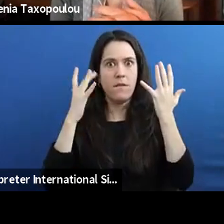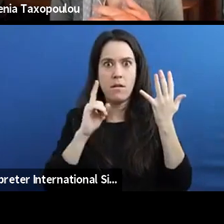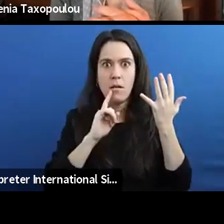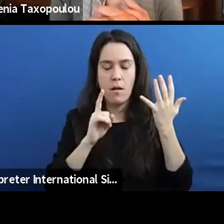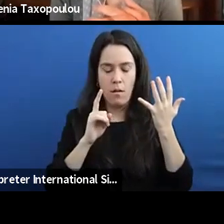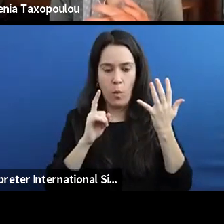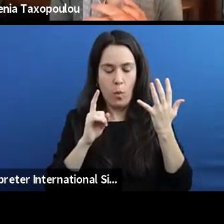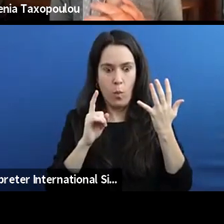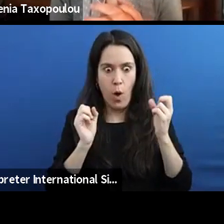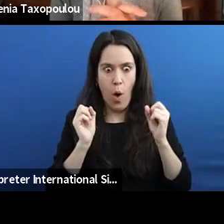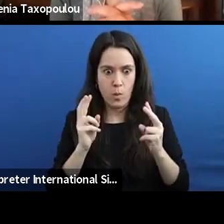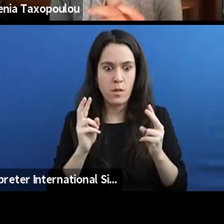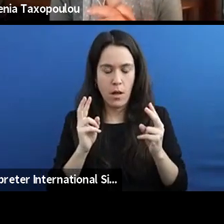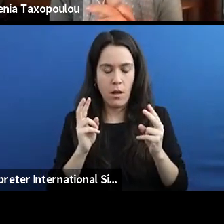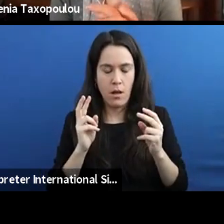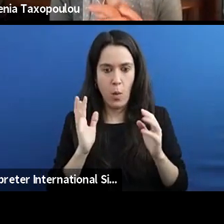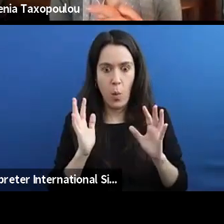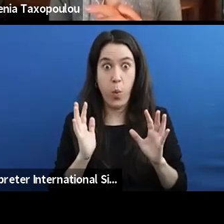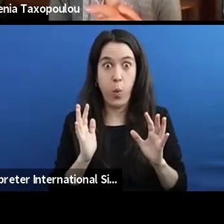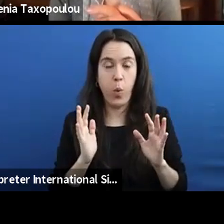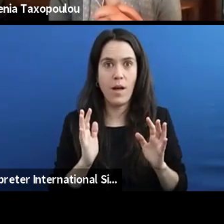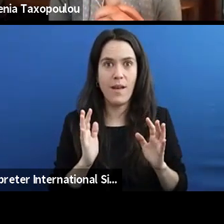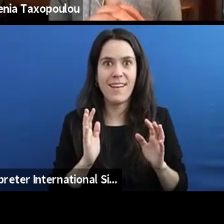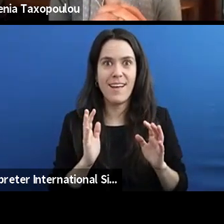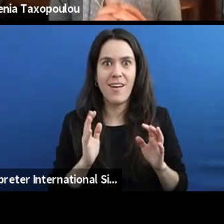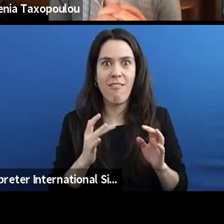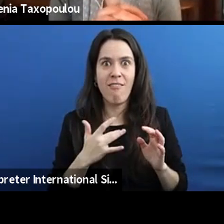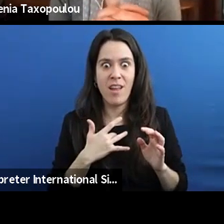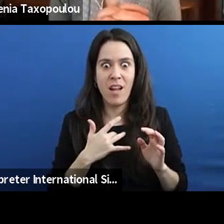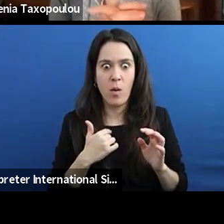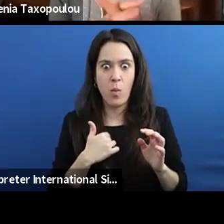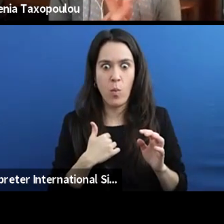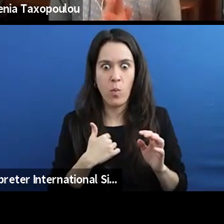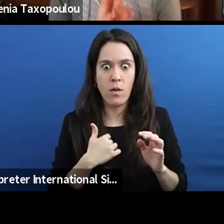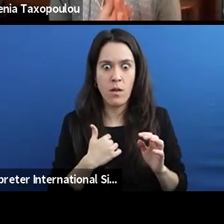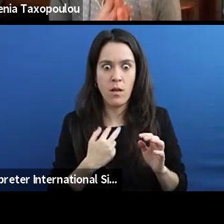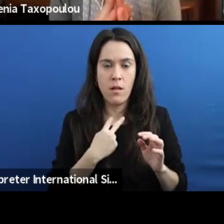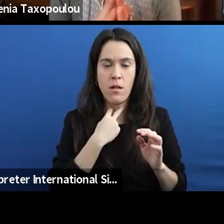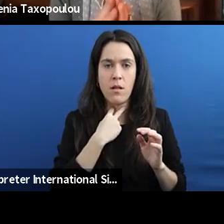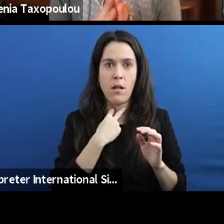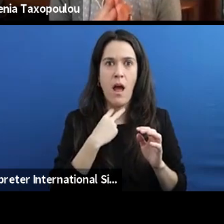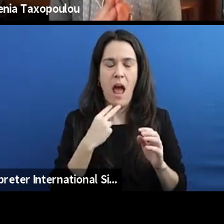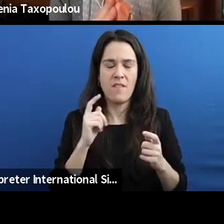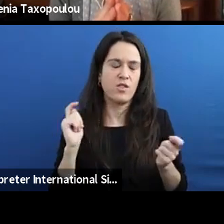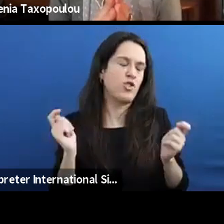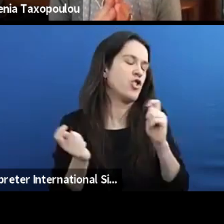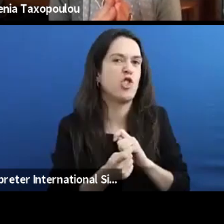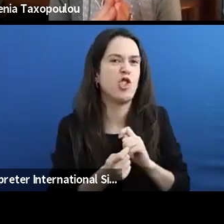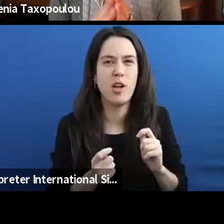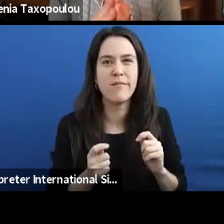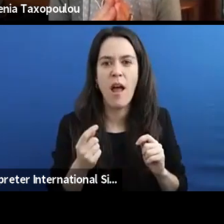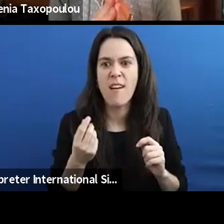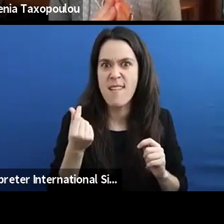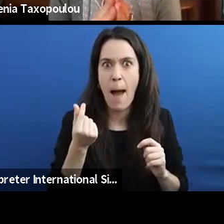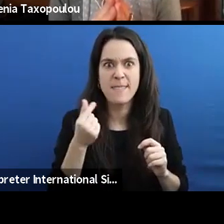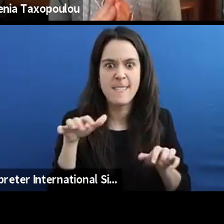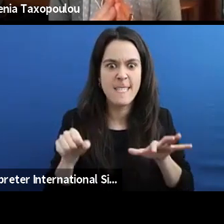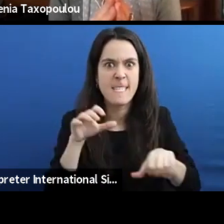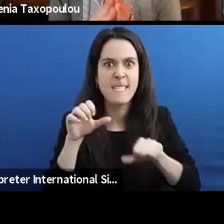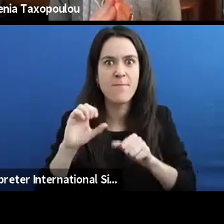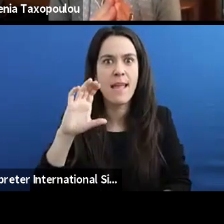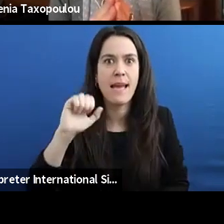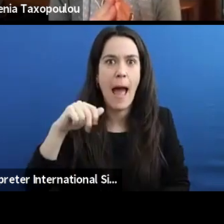So we were really in danger, and that's why we changed everything. The capitalistic system changed.